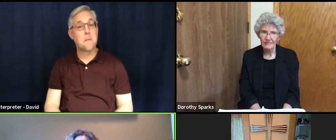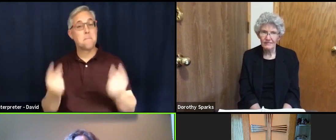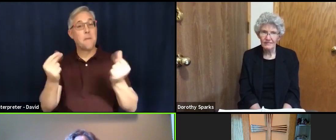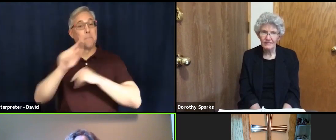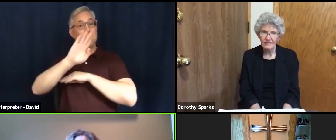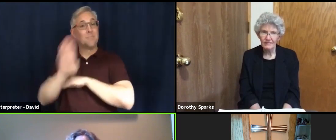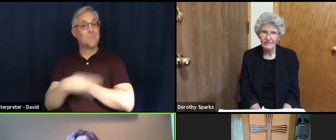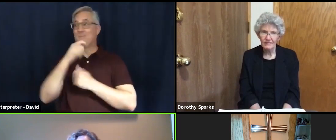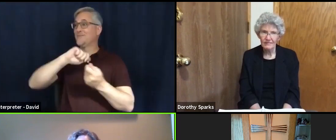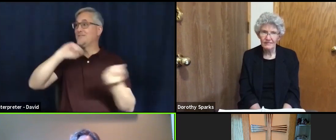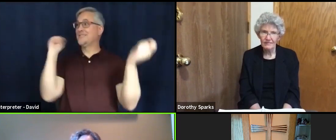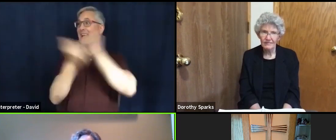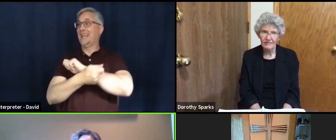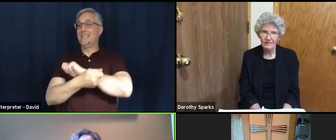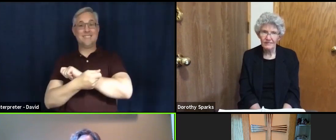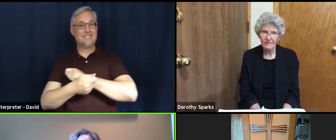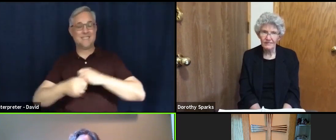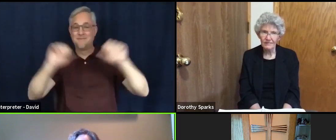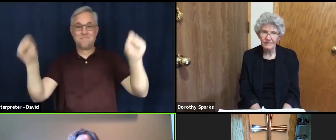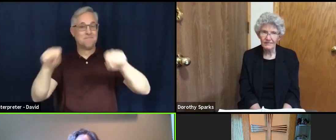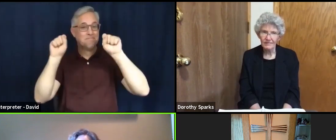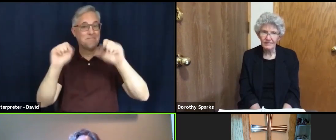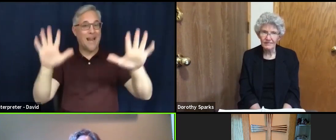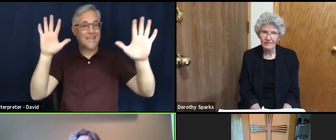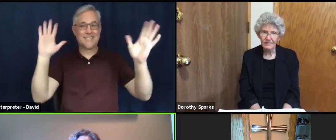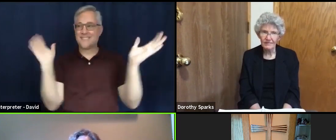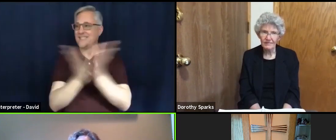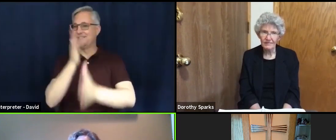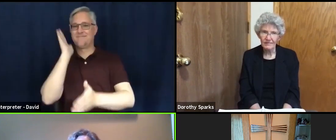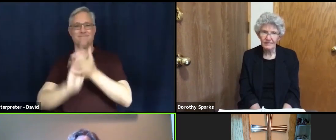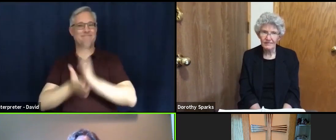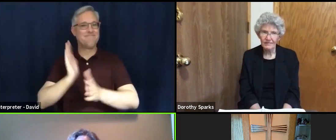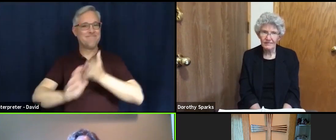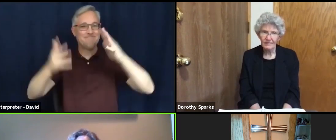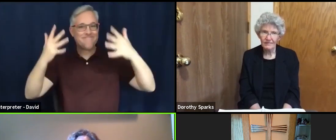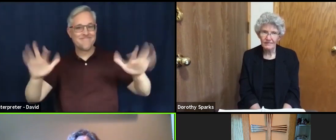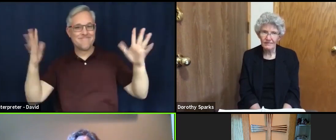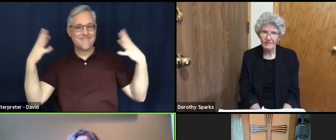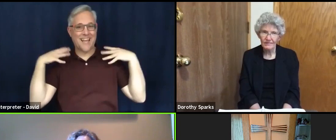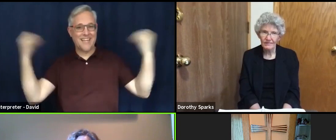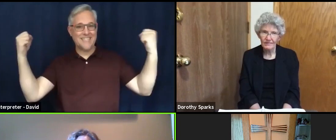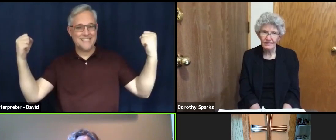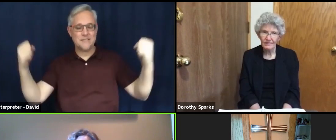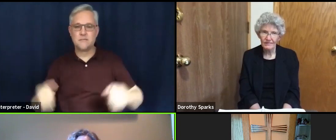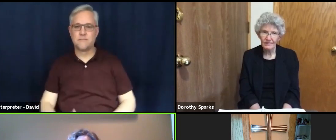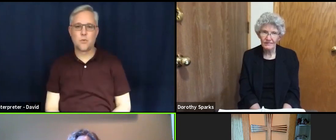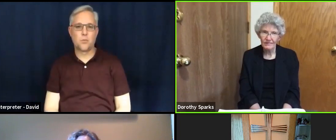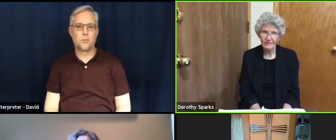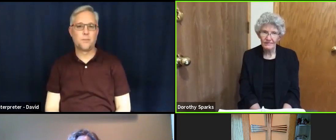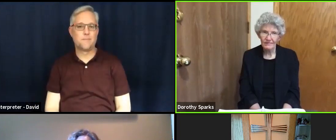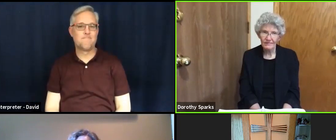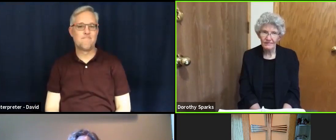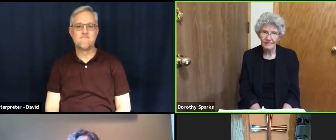Our society won't magically be corrected and healed.